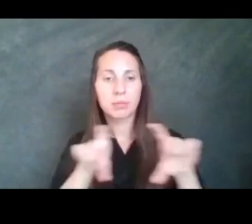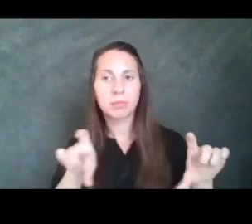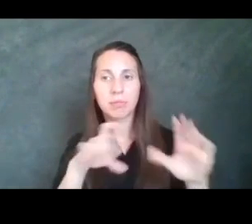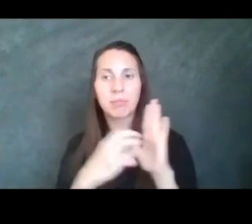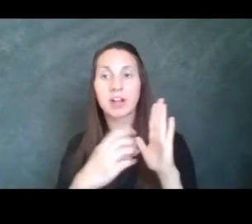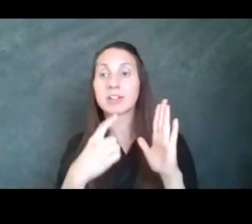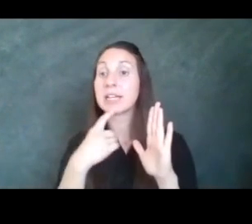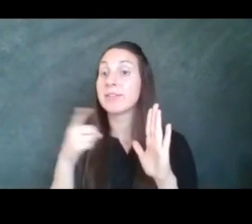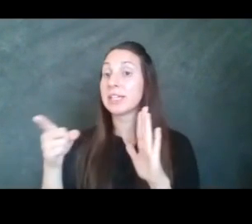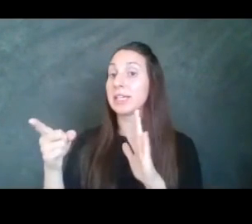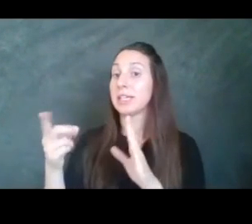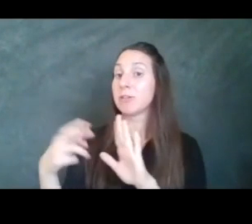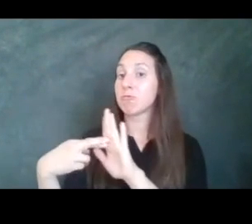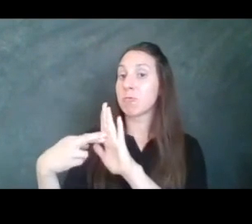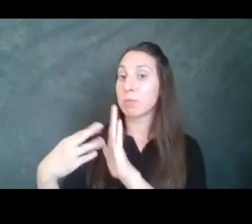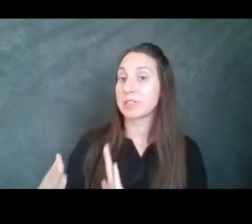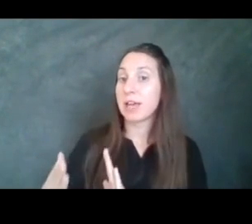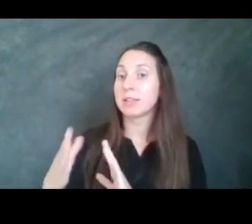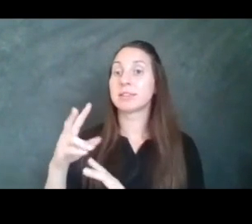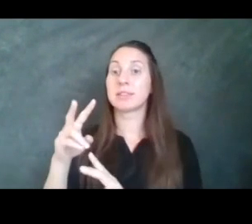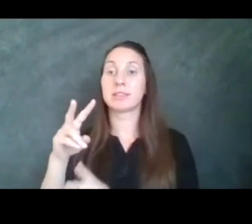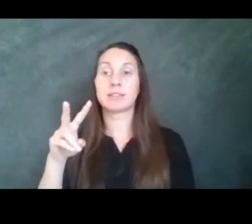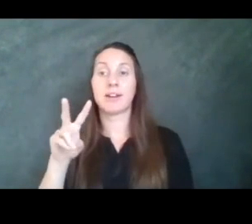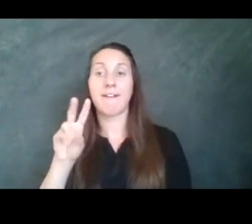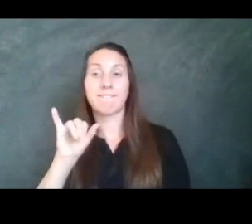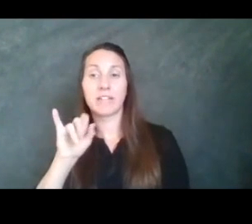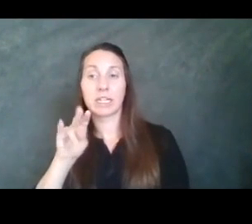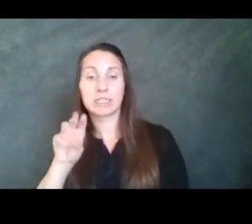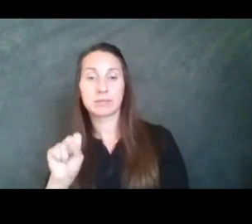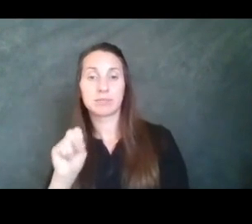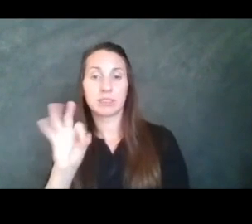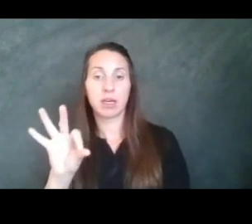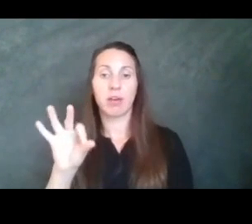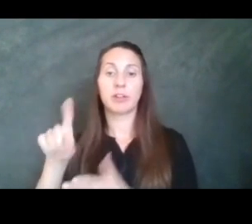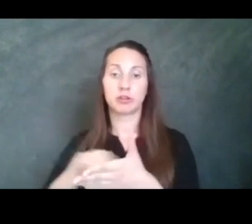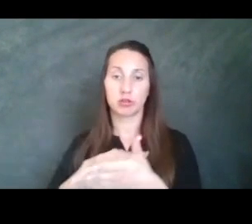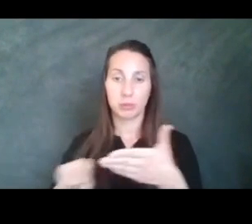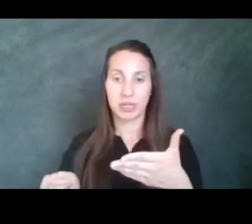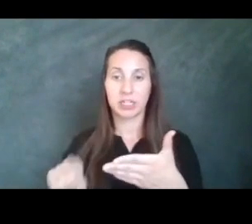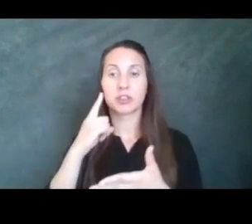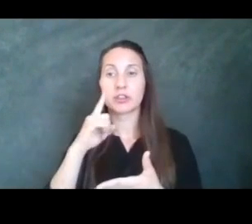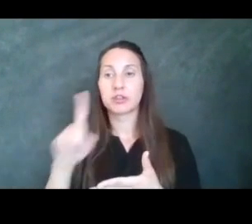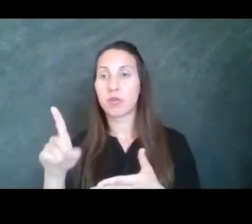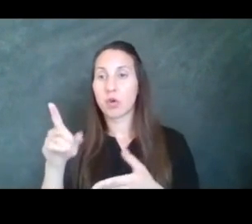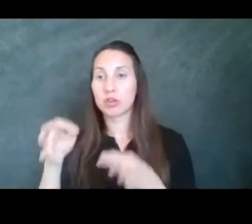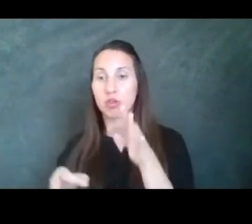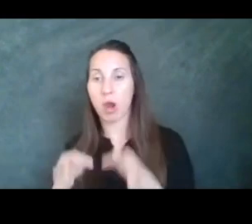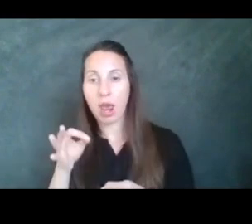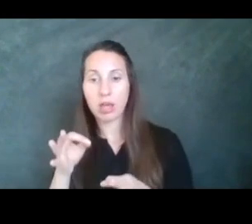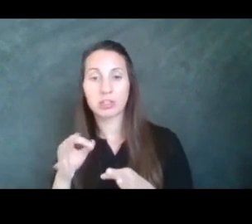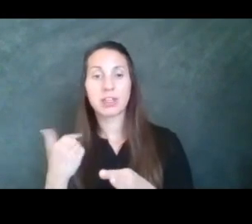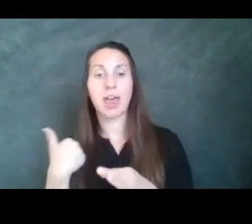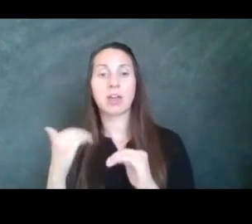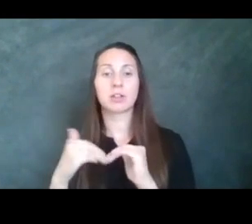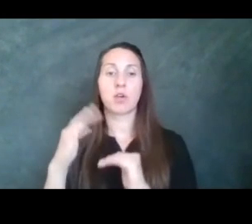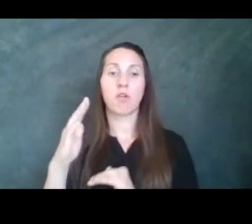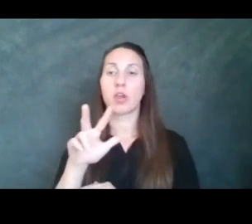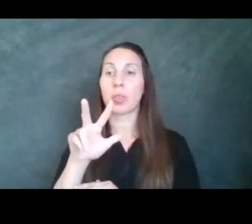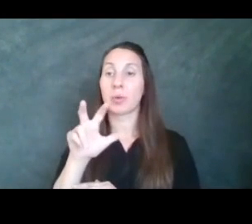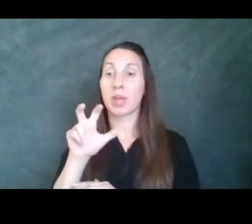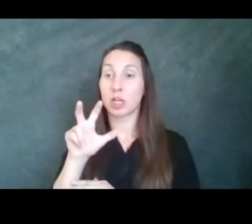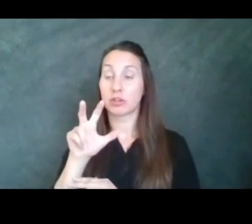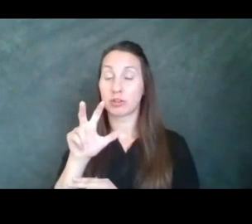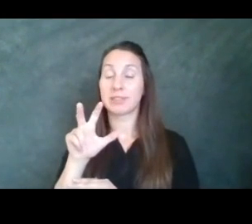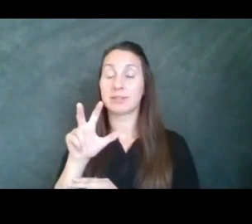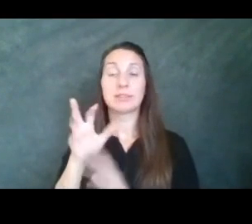of discrimination in administrative trial and appellate proceedings, and has over 300 reported decisions in the past